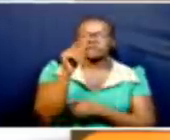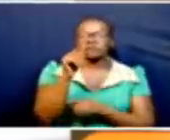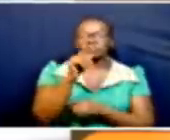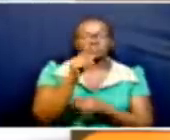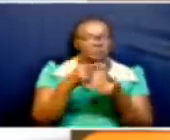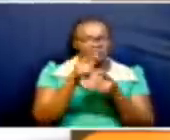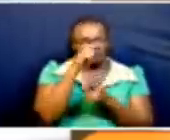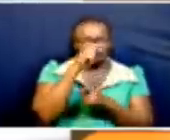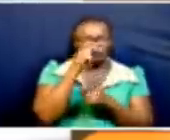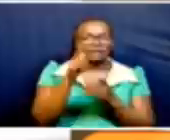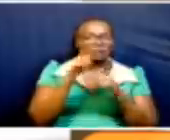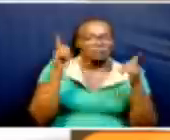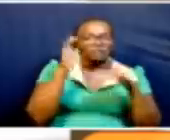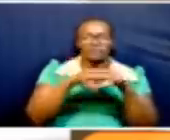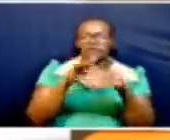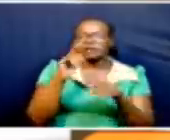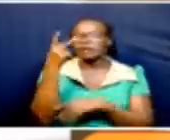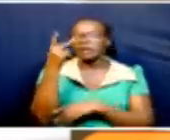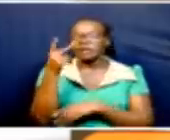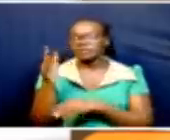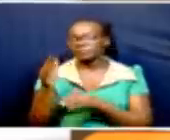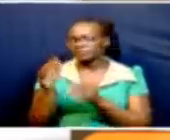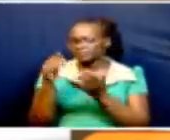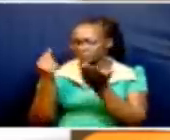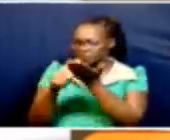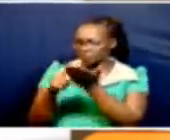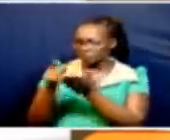Kenya. Uganda had 860 billion.